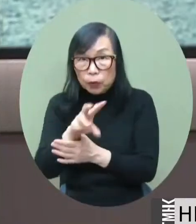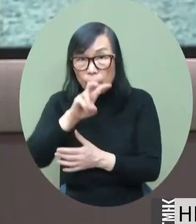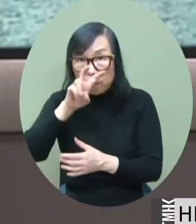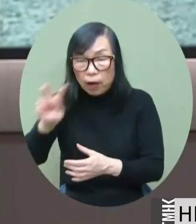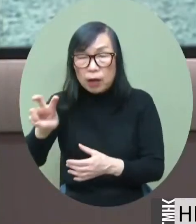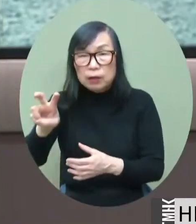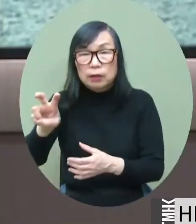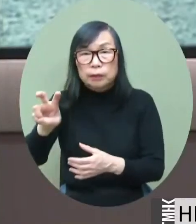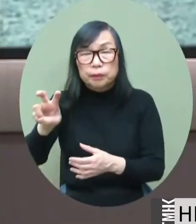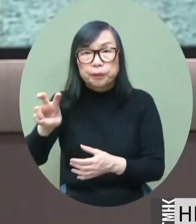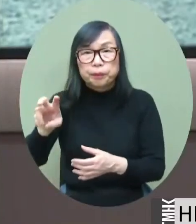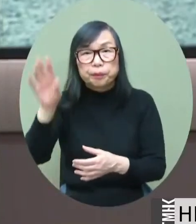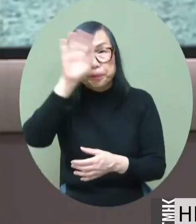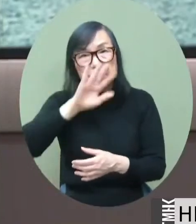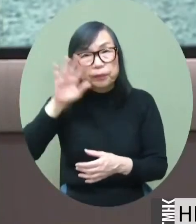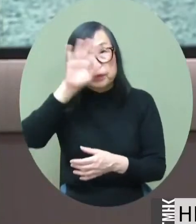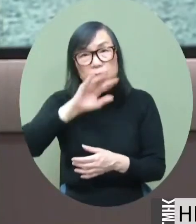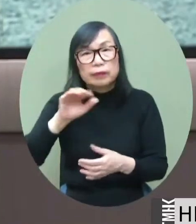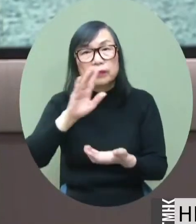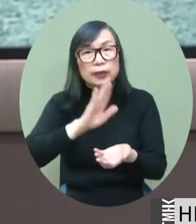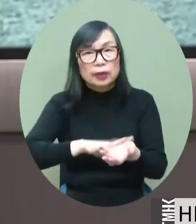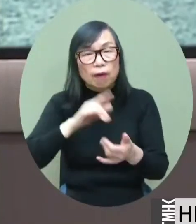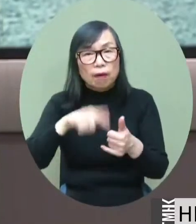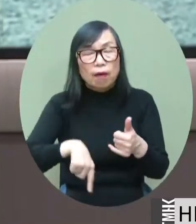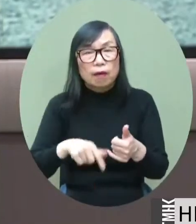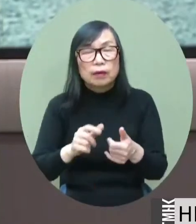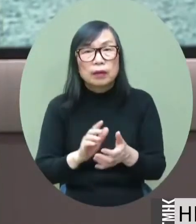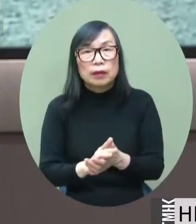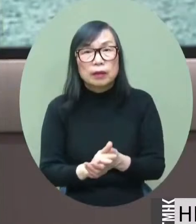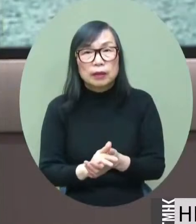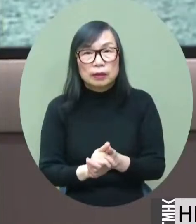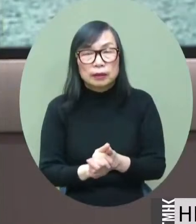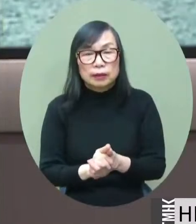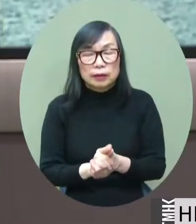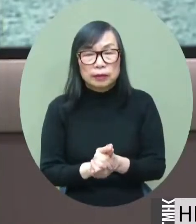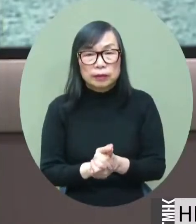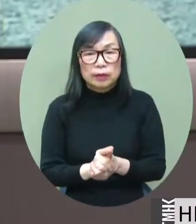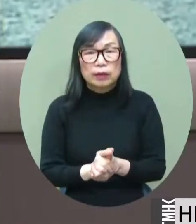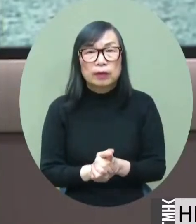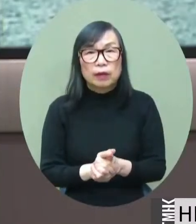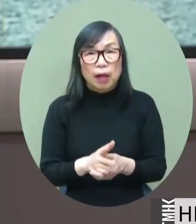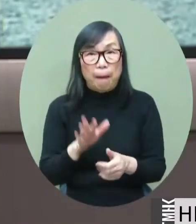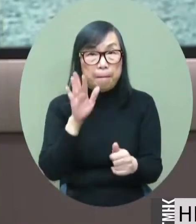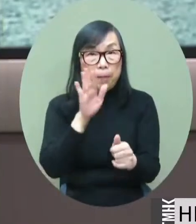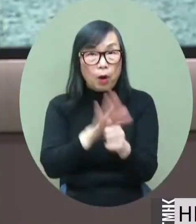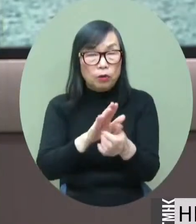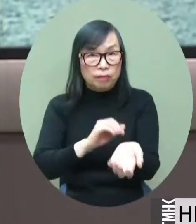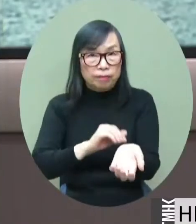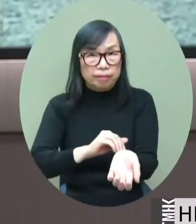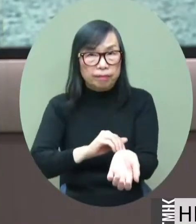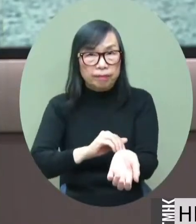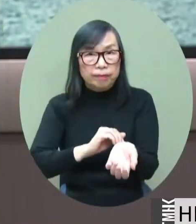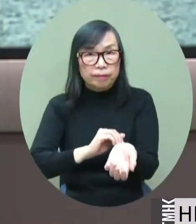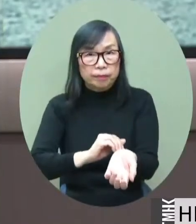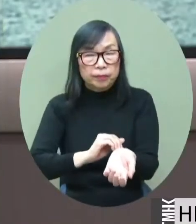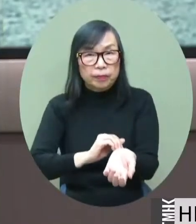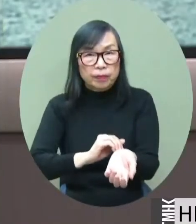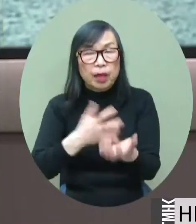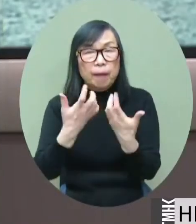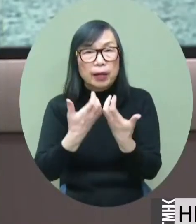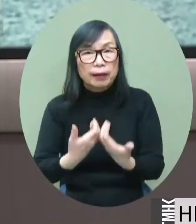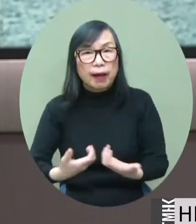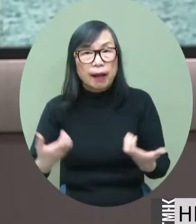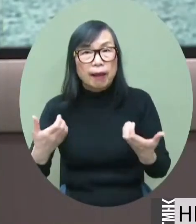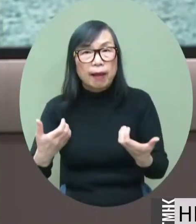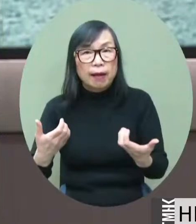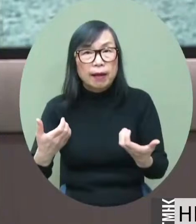community and offer treatment to them, and also put them under isolations to cut all the transmission chains in the